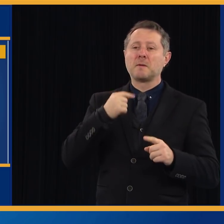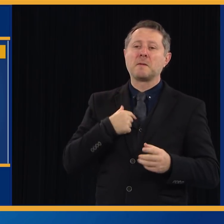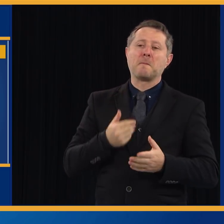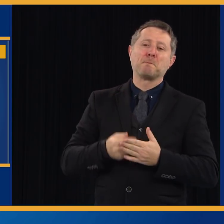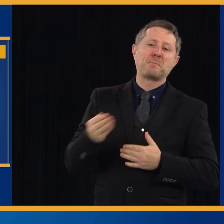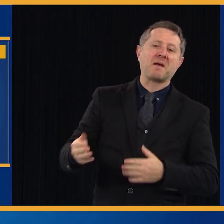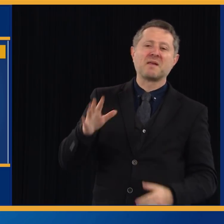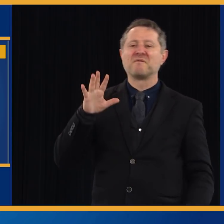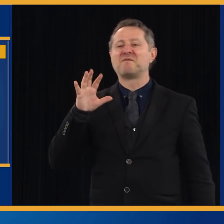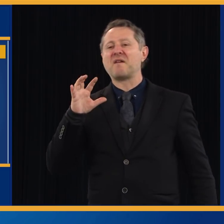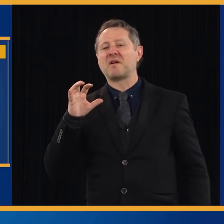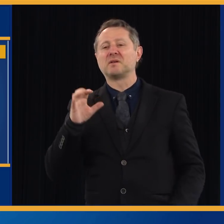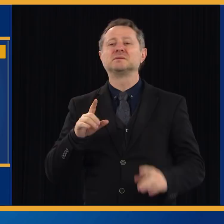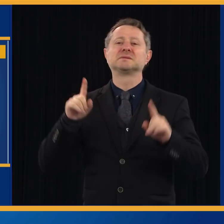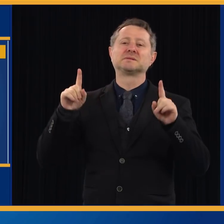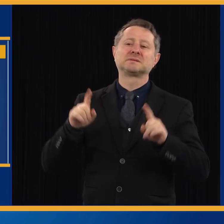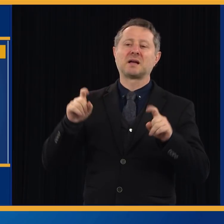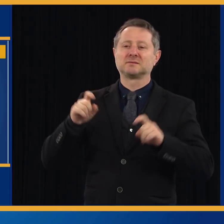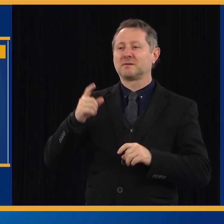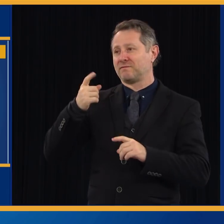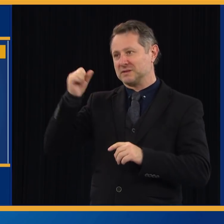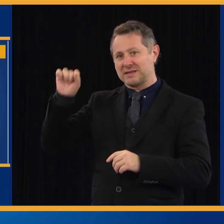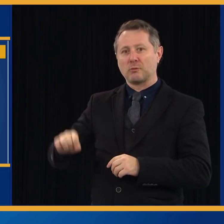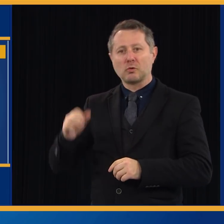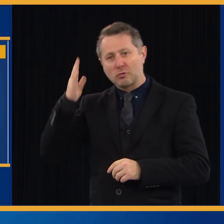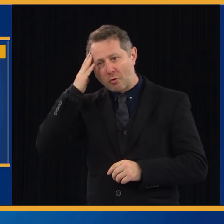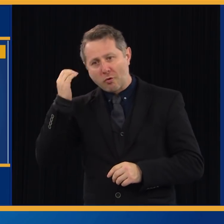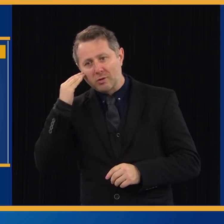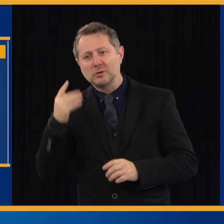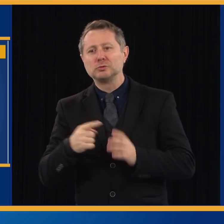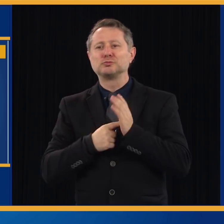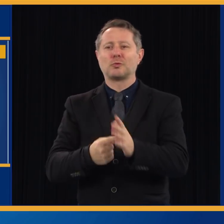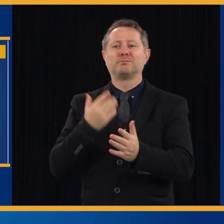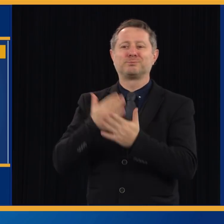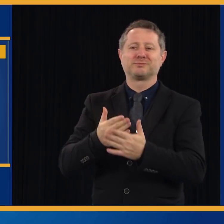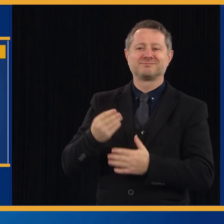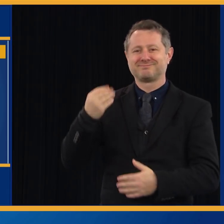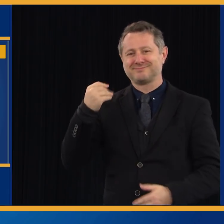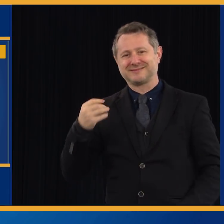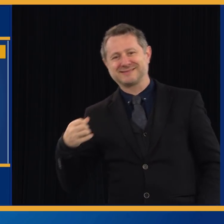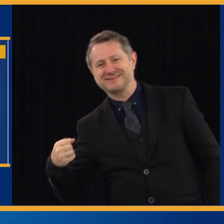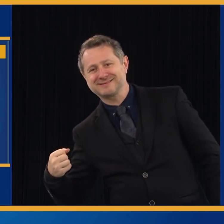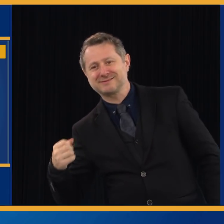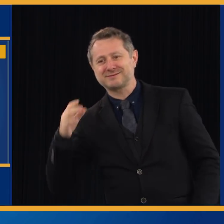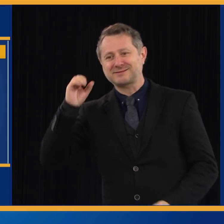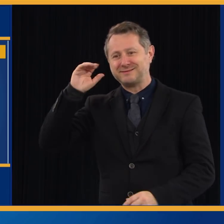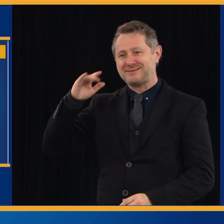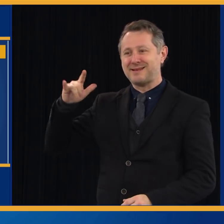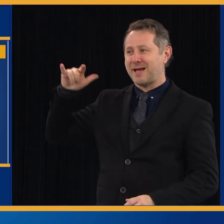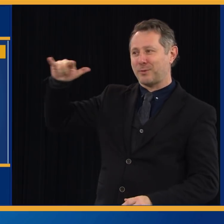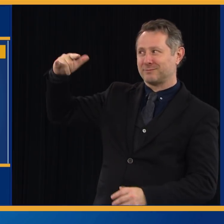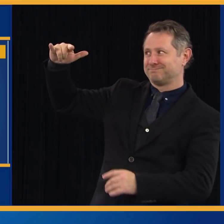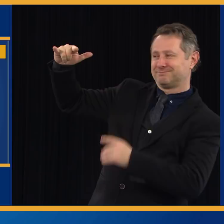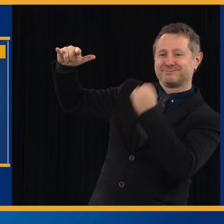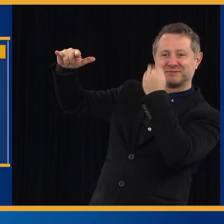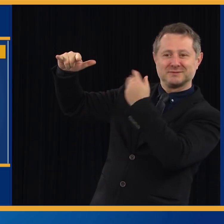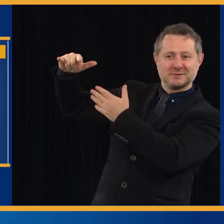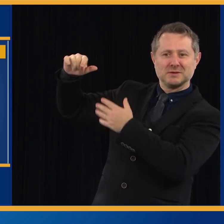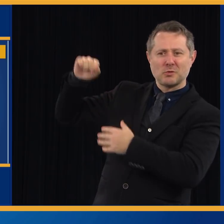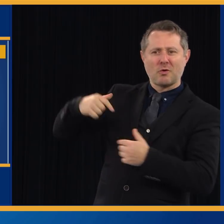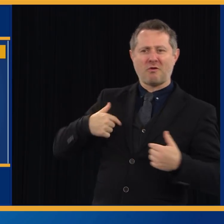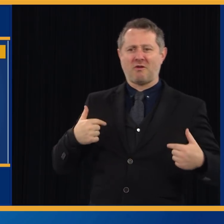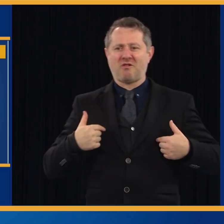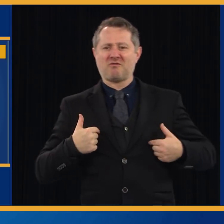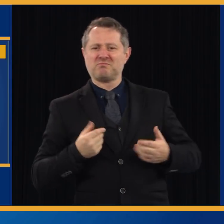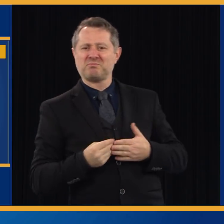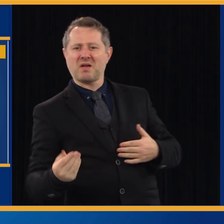there's a picture of Governor Hogan at the airport, South Korea airliner, and Governor Hogan says, I got 500 test